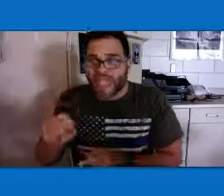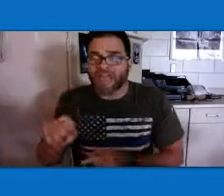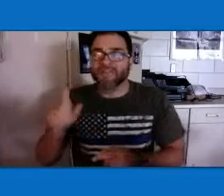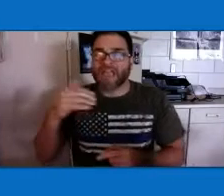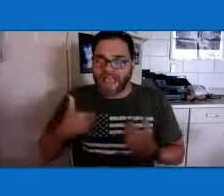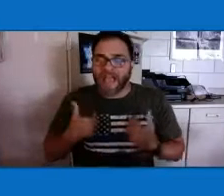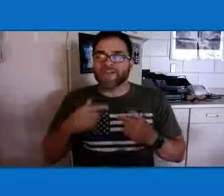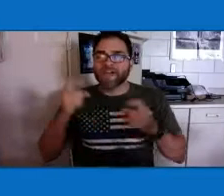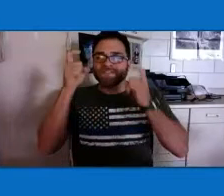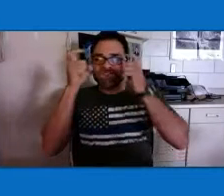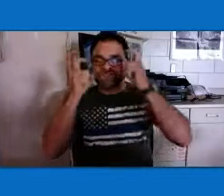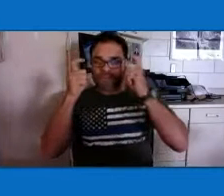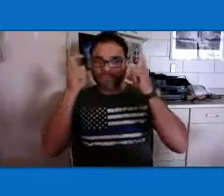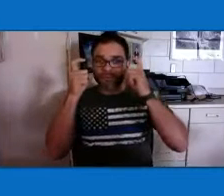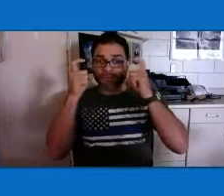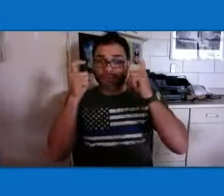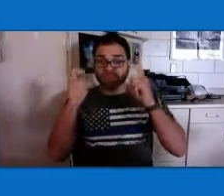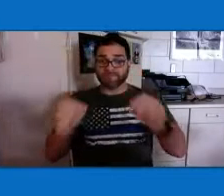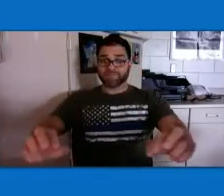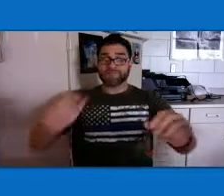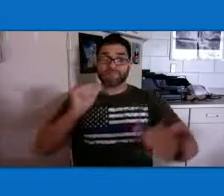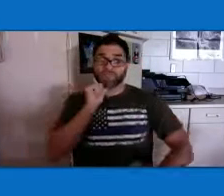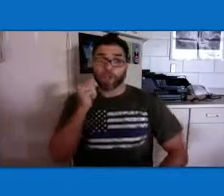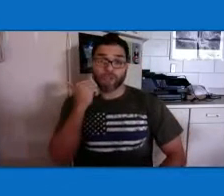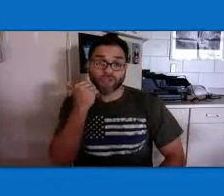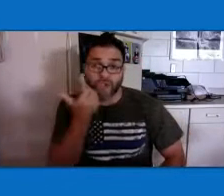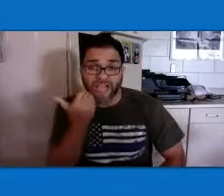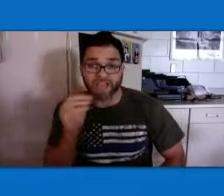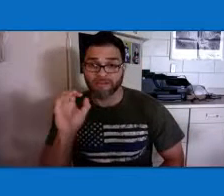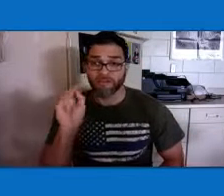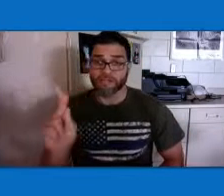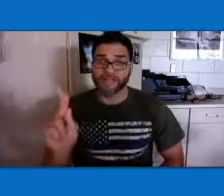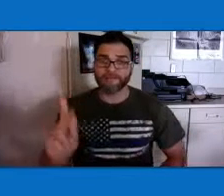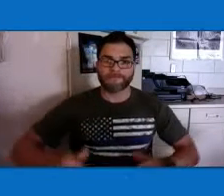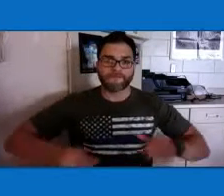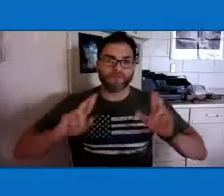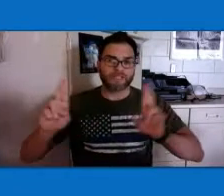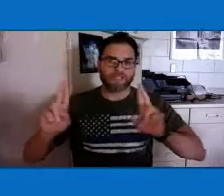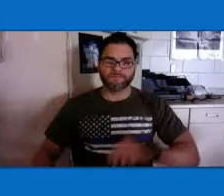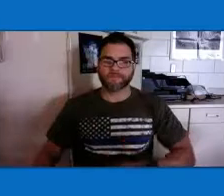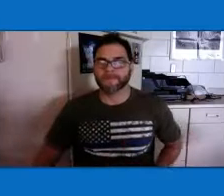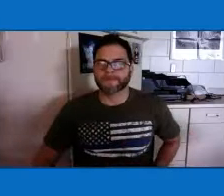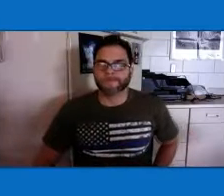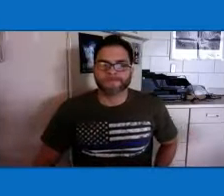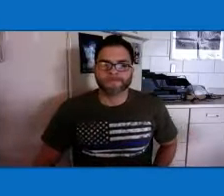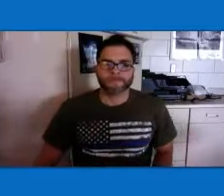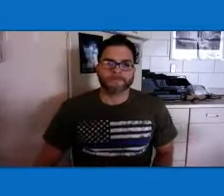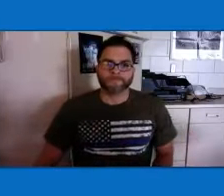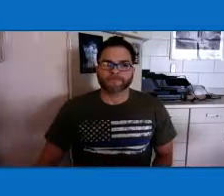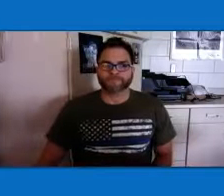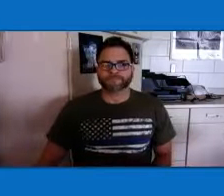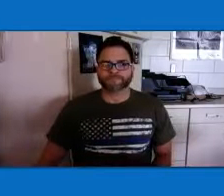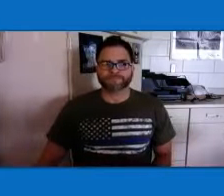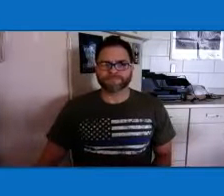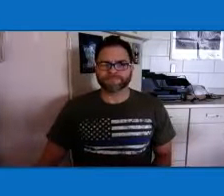You have to have facial expression. Don't be shy. Okay? Ready?